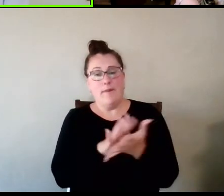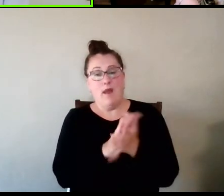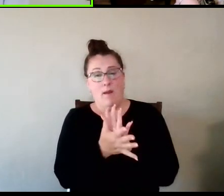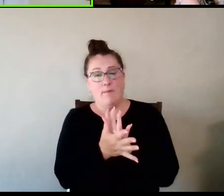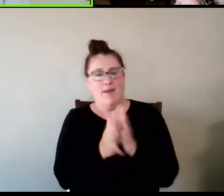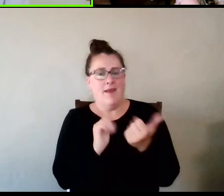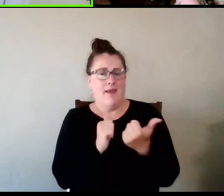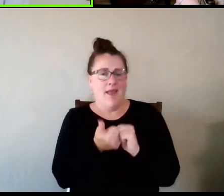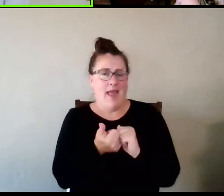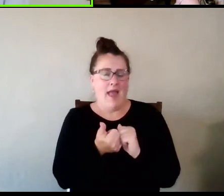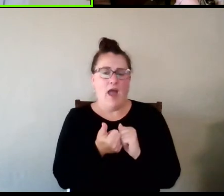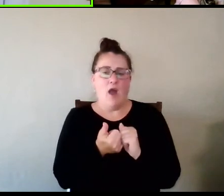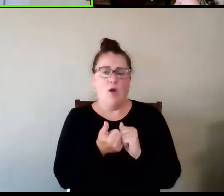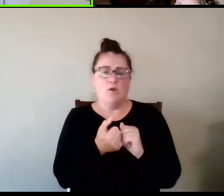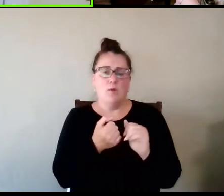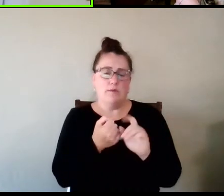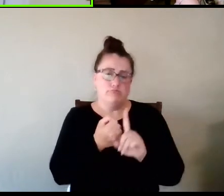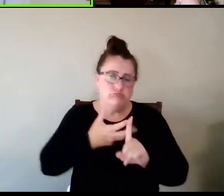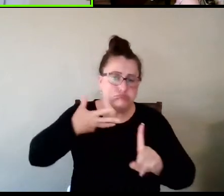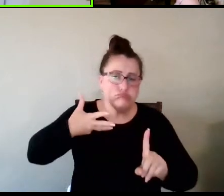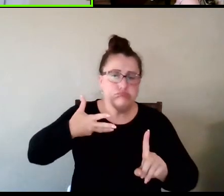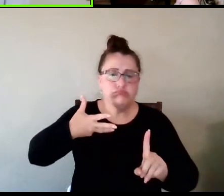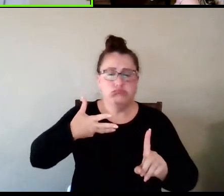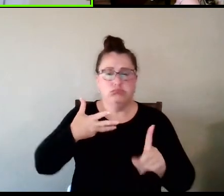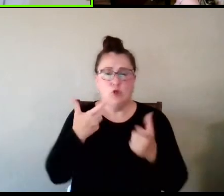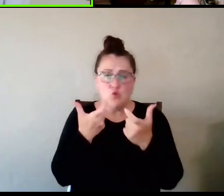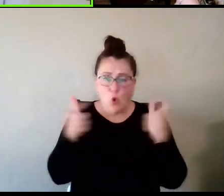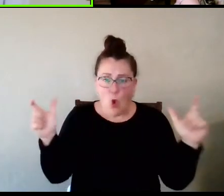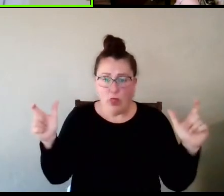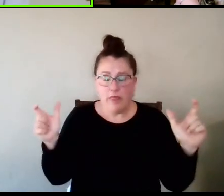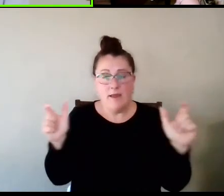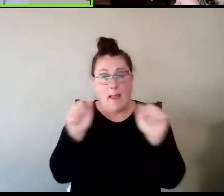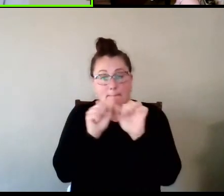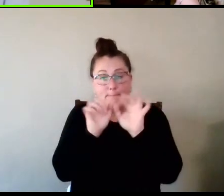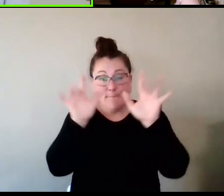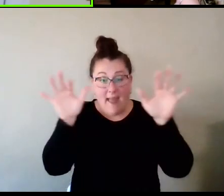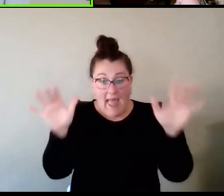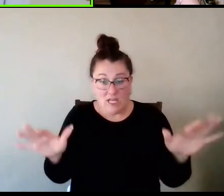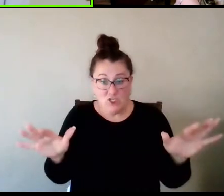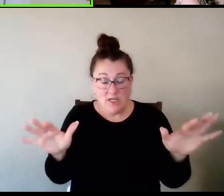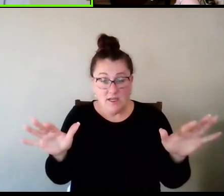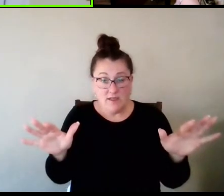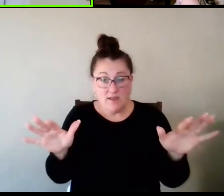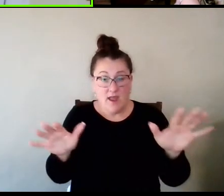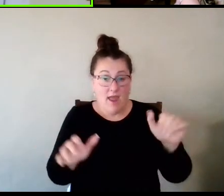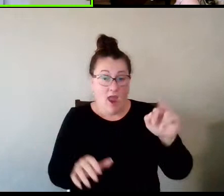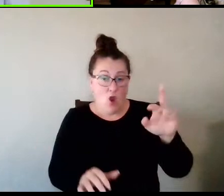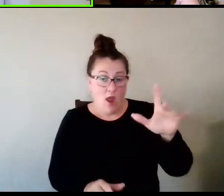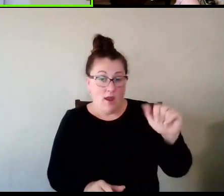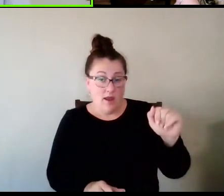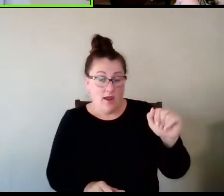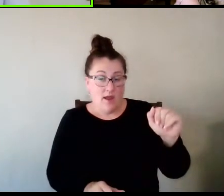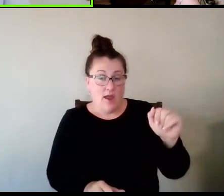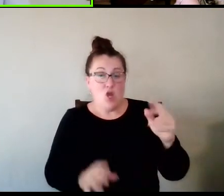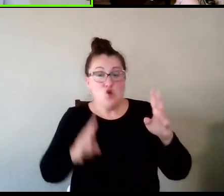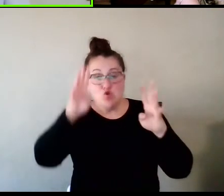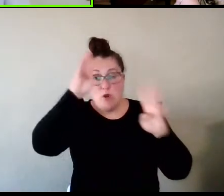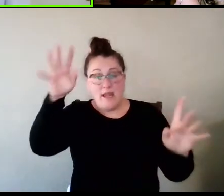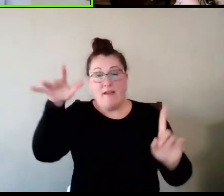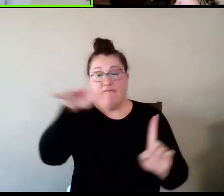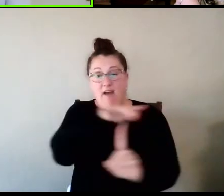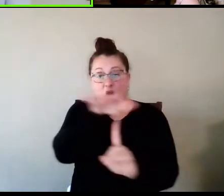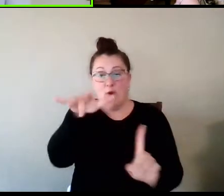and how do we accelerate our growth? I think the magic, Arianna, was about creating an environment where everybody at the